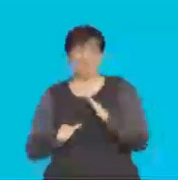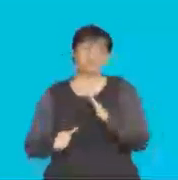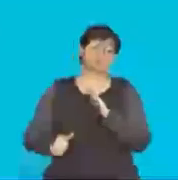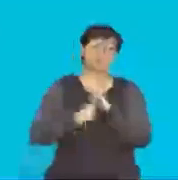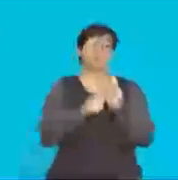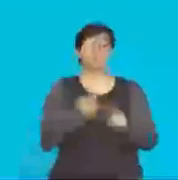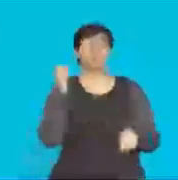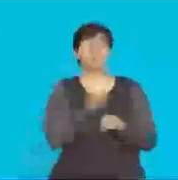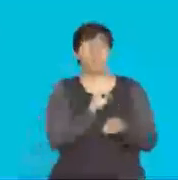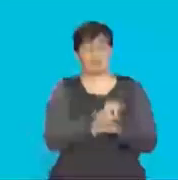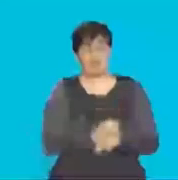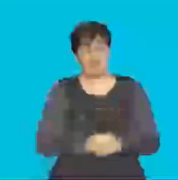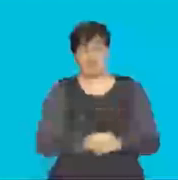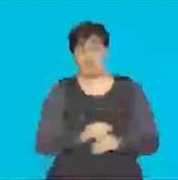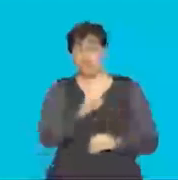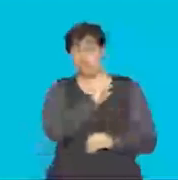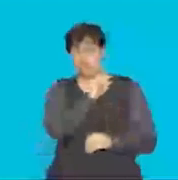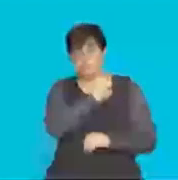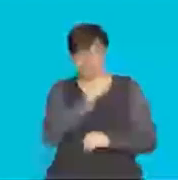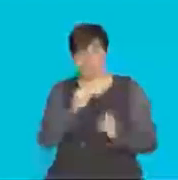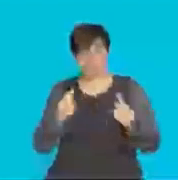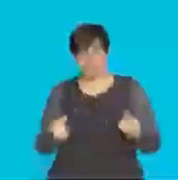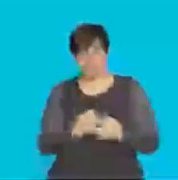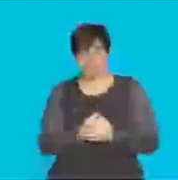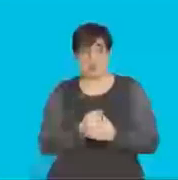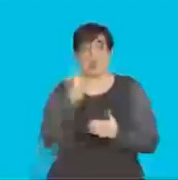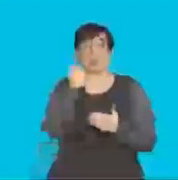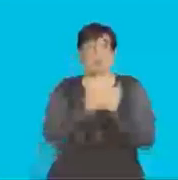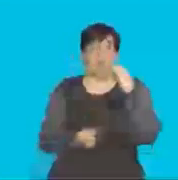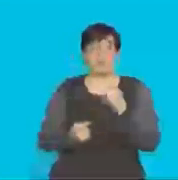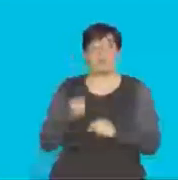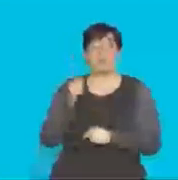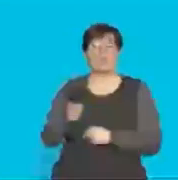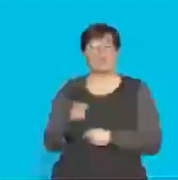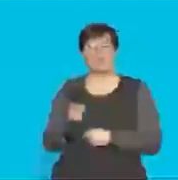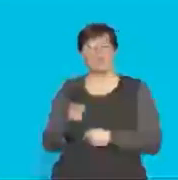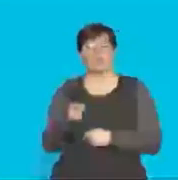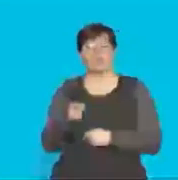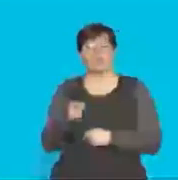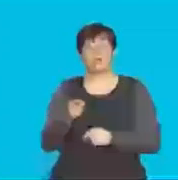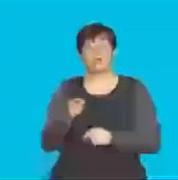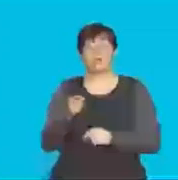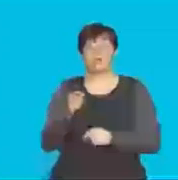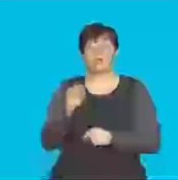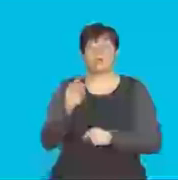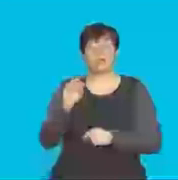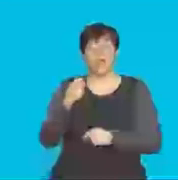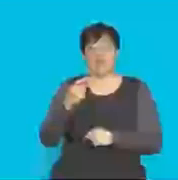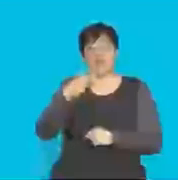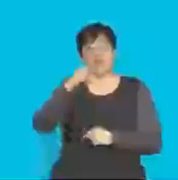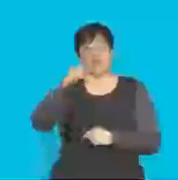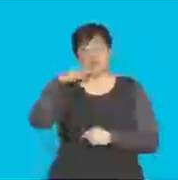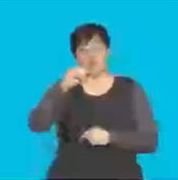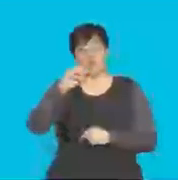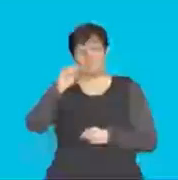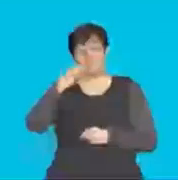father. And hence it cannot be that, and can only be the heterozygous combination. So